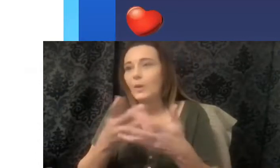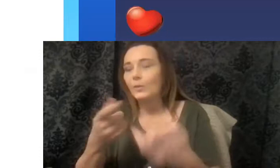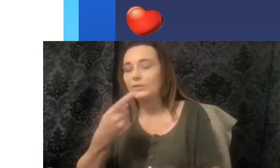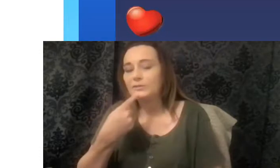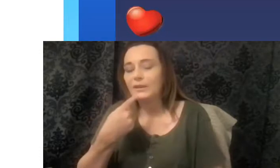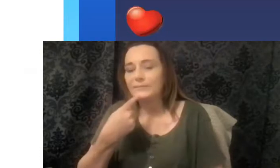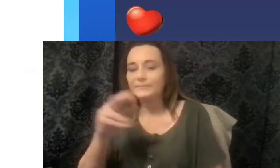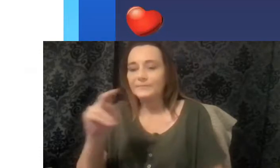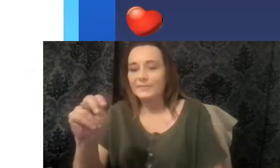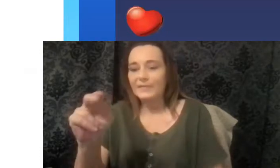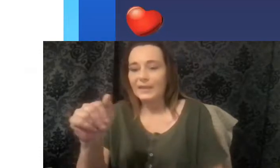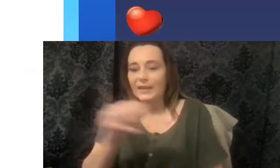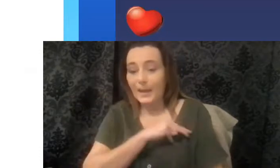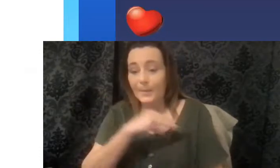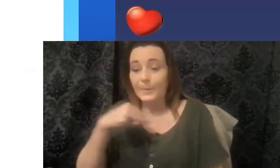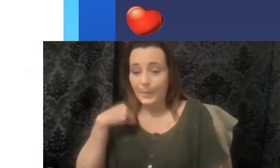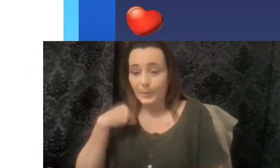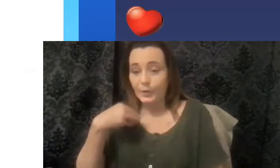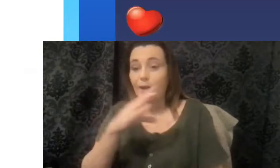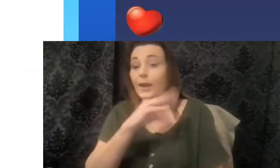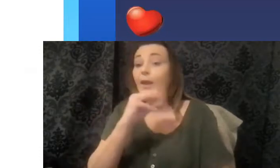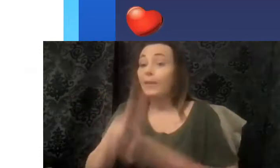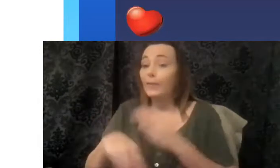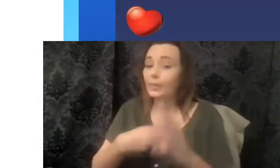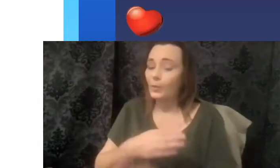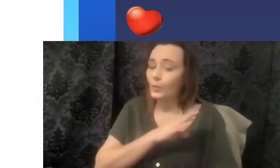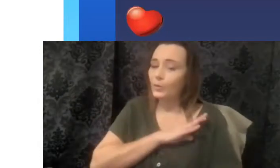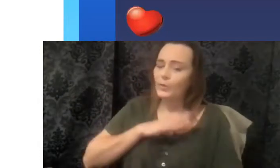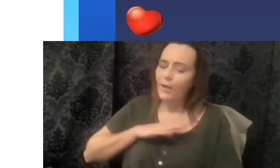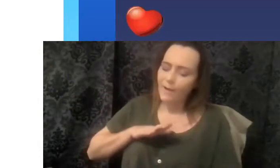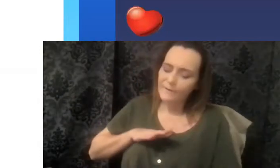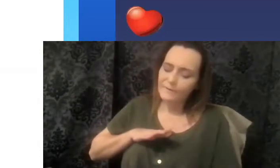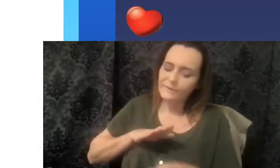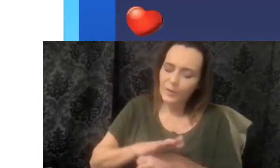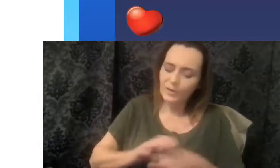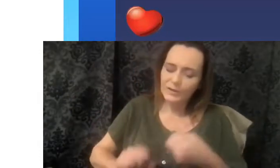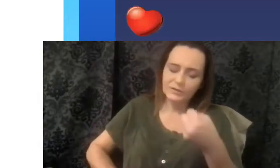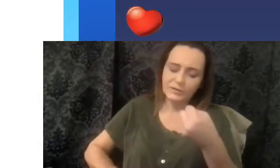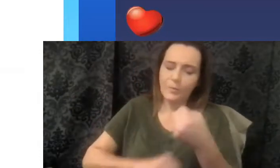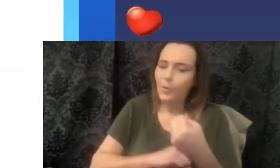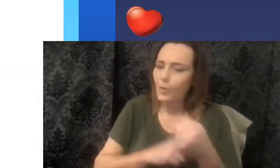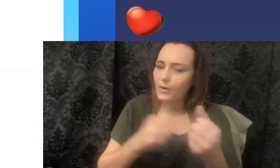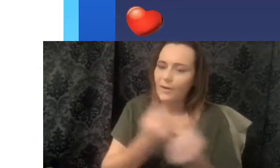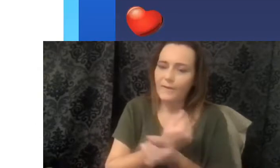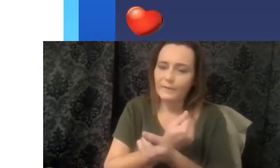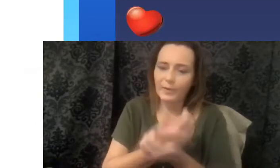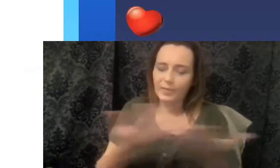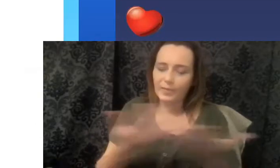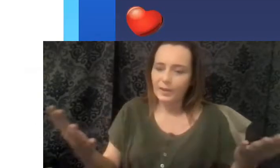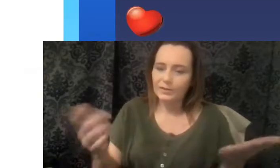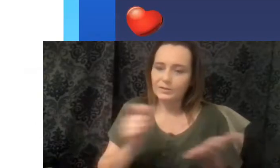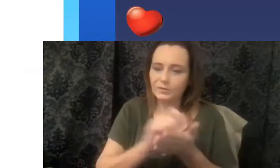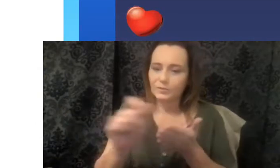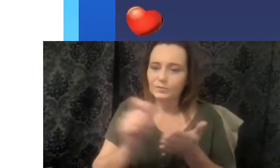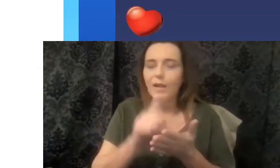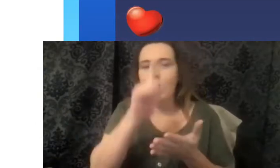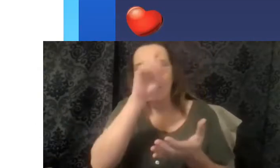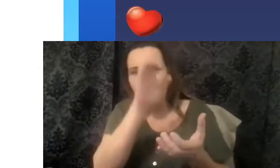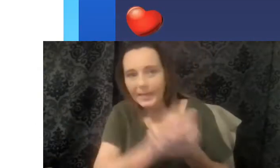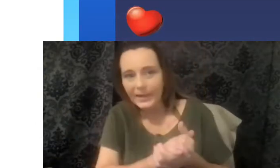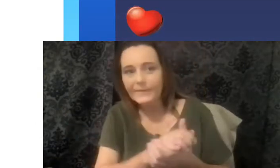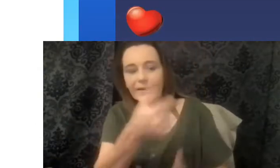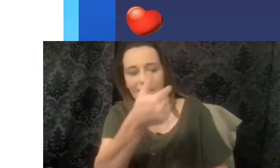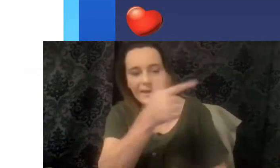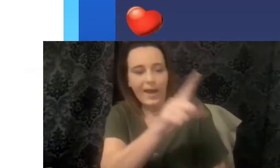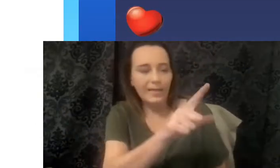an NA member, as well as being on the World Board, I fully support every single thing that's written. I believe in rules, I believe, well, guidelines, I believe in